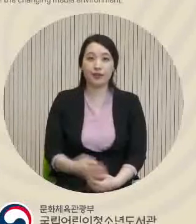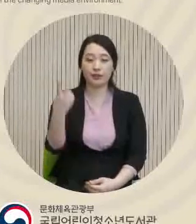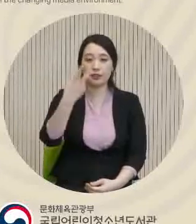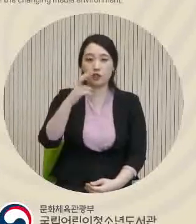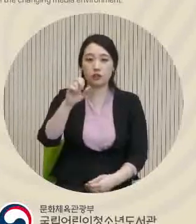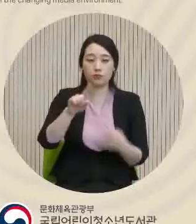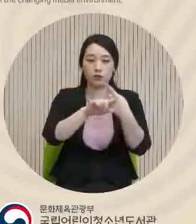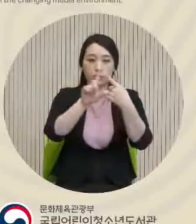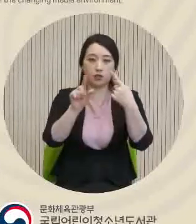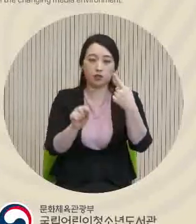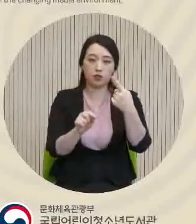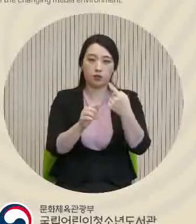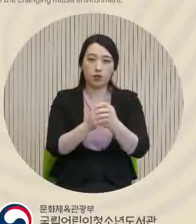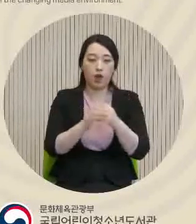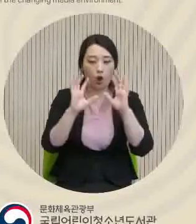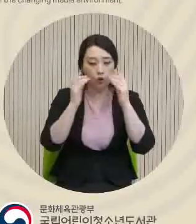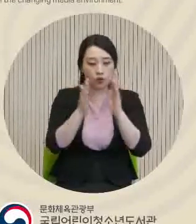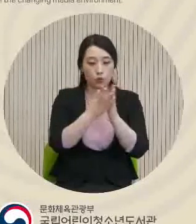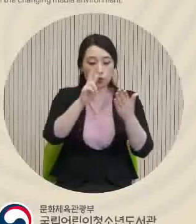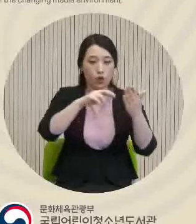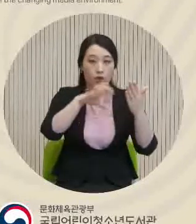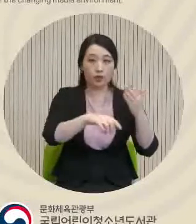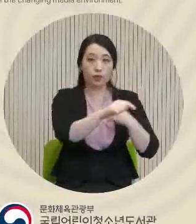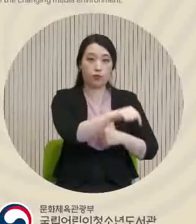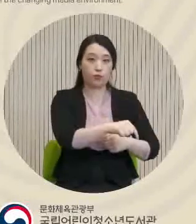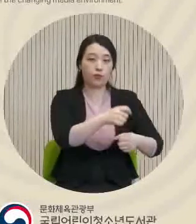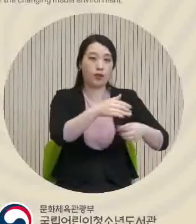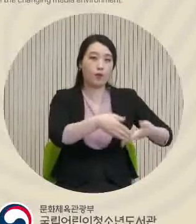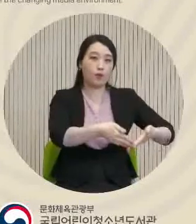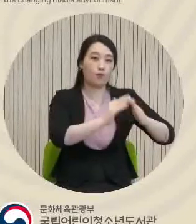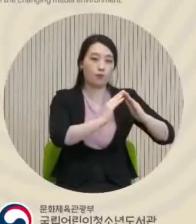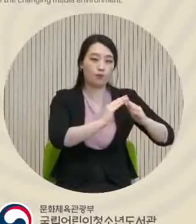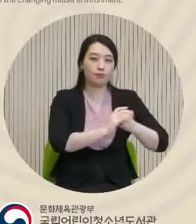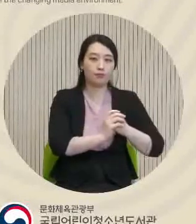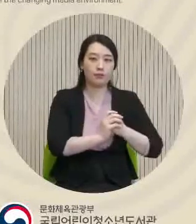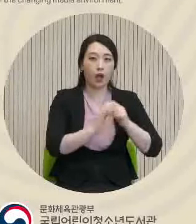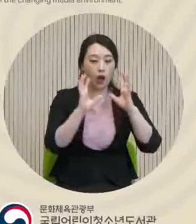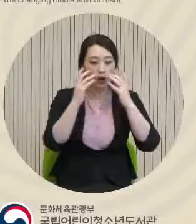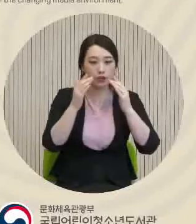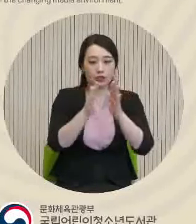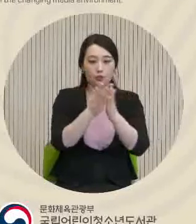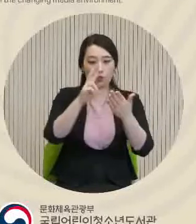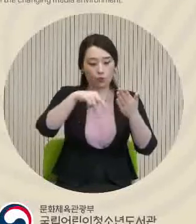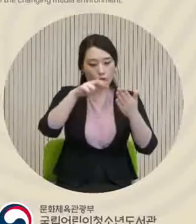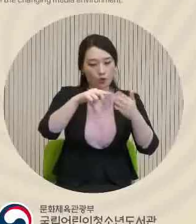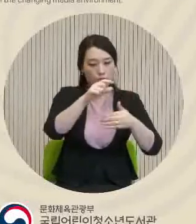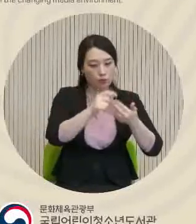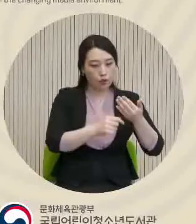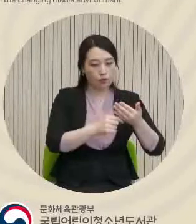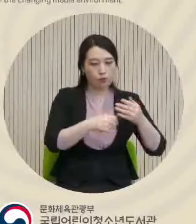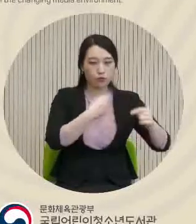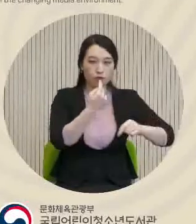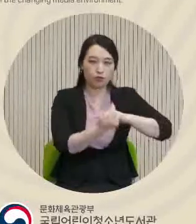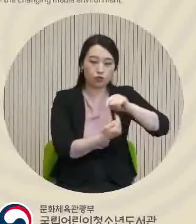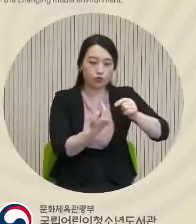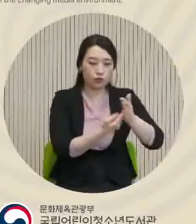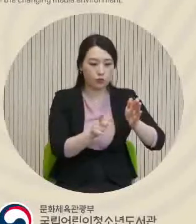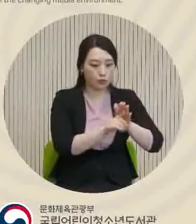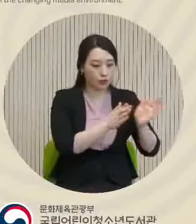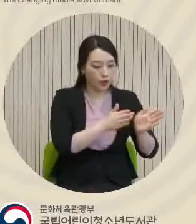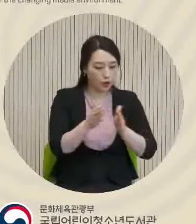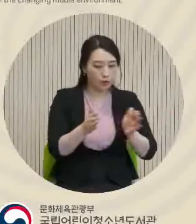book. And also, we completed the Children's Library Program project under